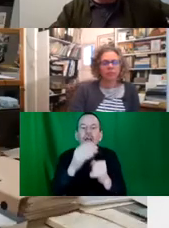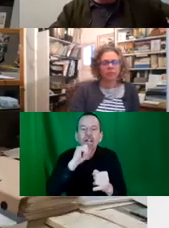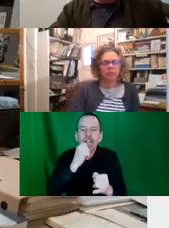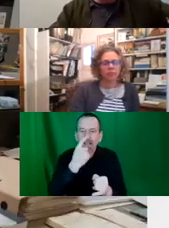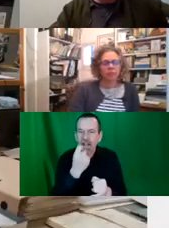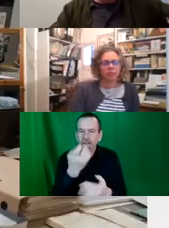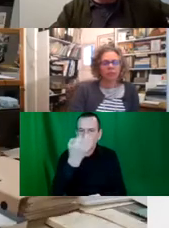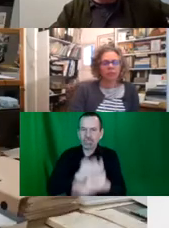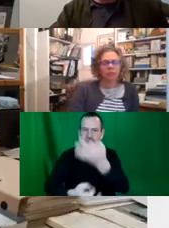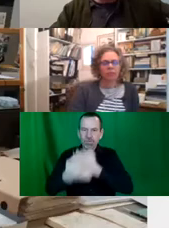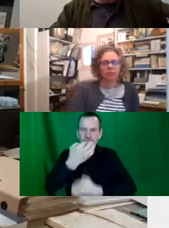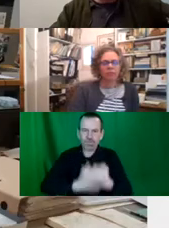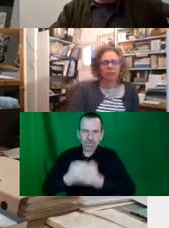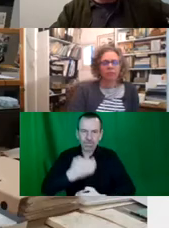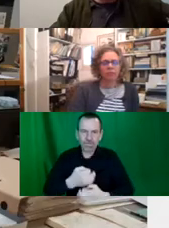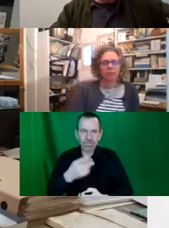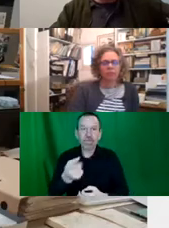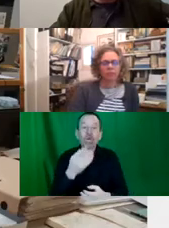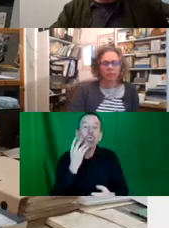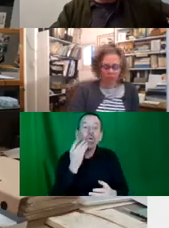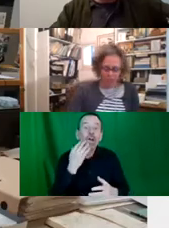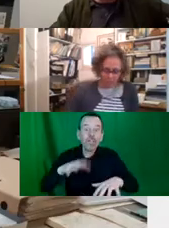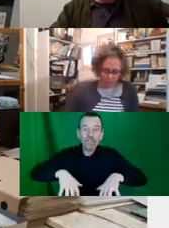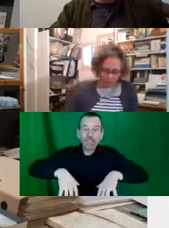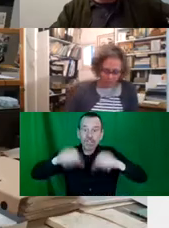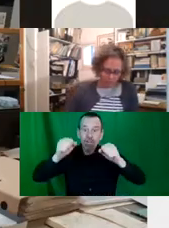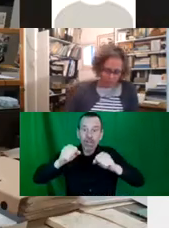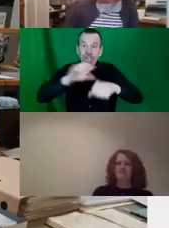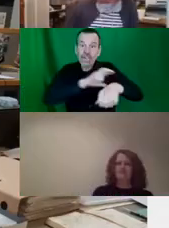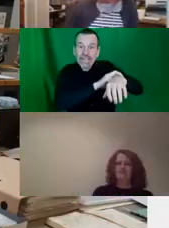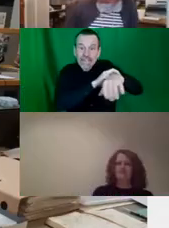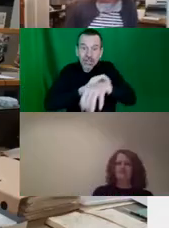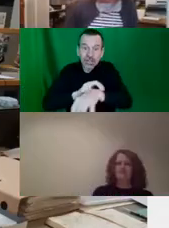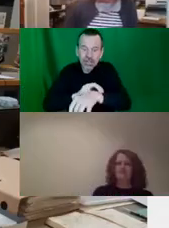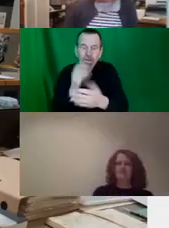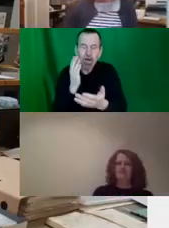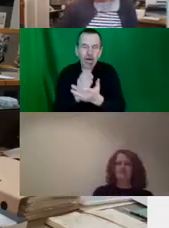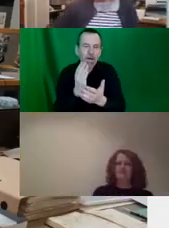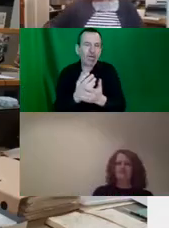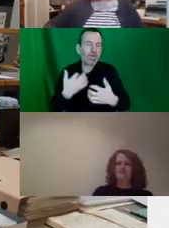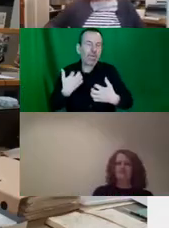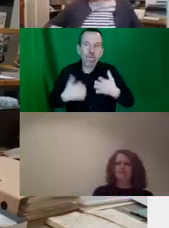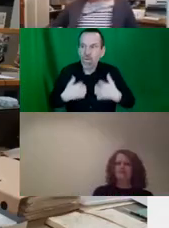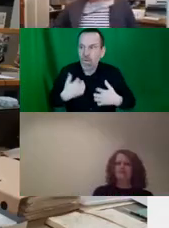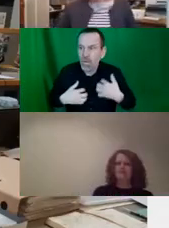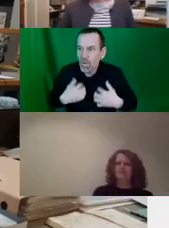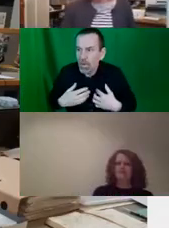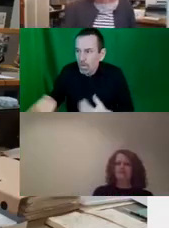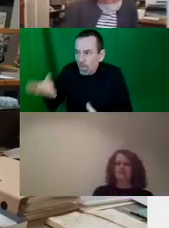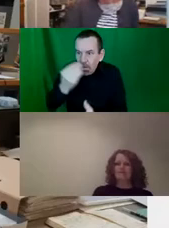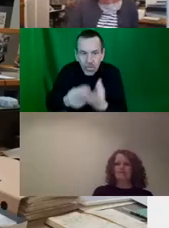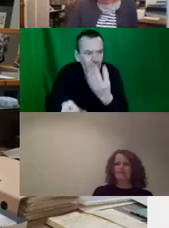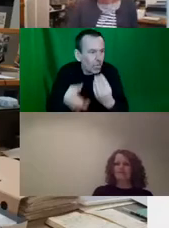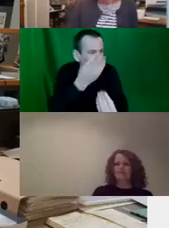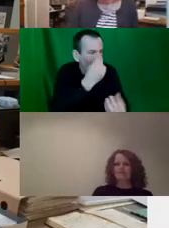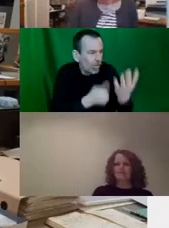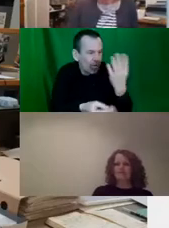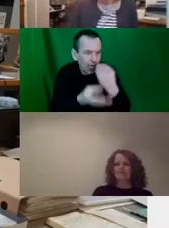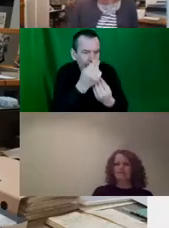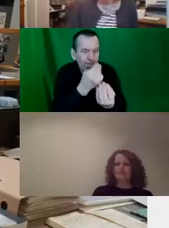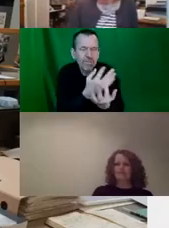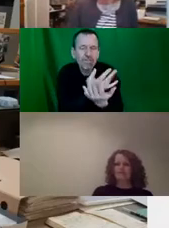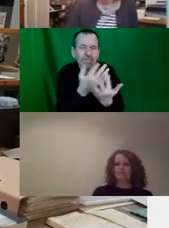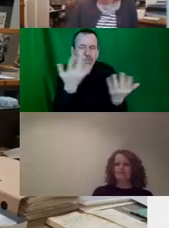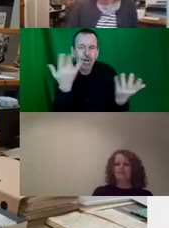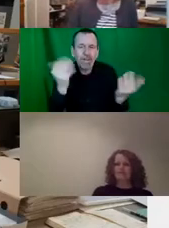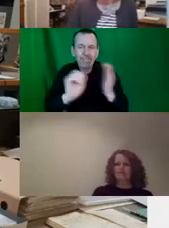When I began my internship at the British Library, I was so excited to learn from many incredibly talented conservators in the department in which I was to become